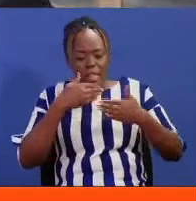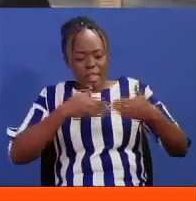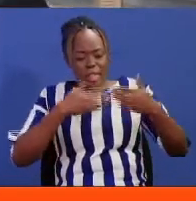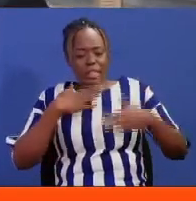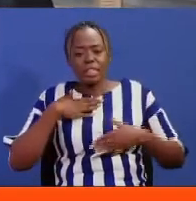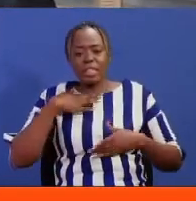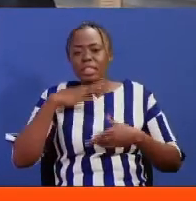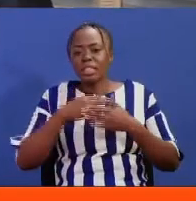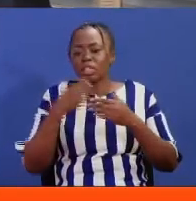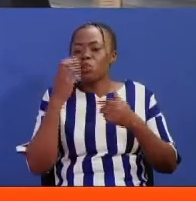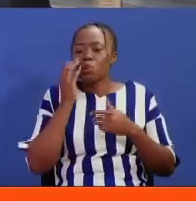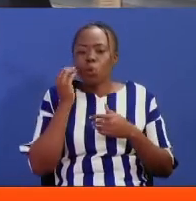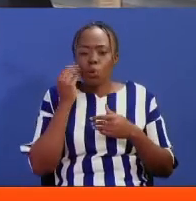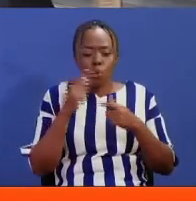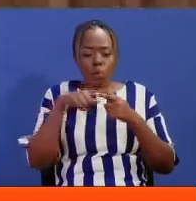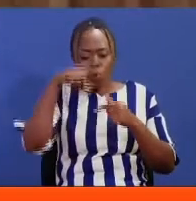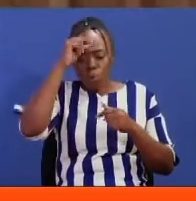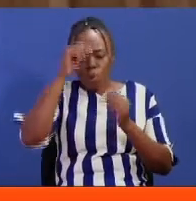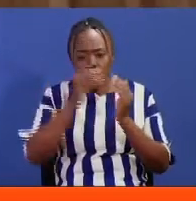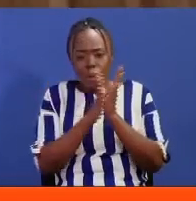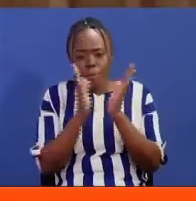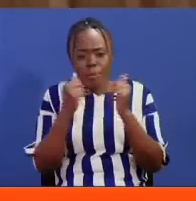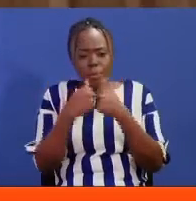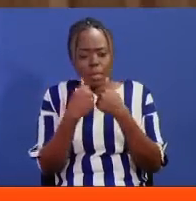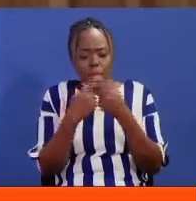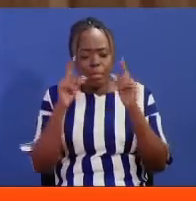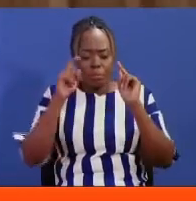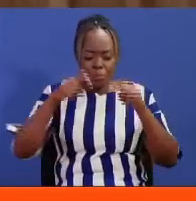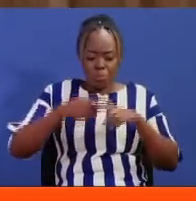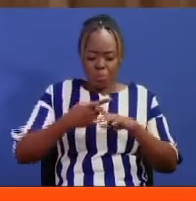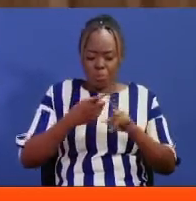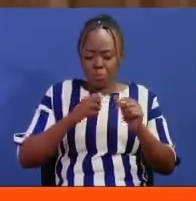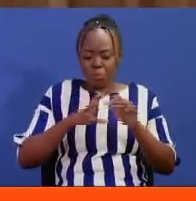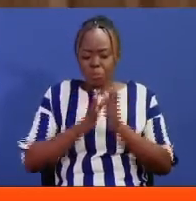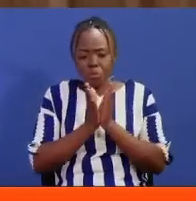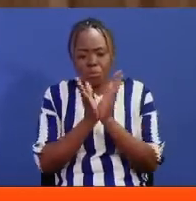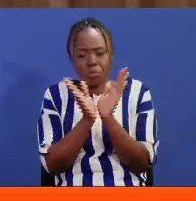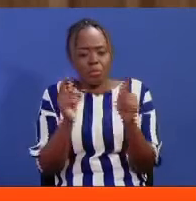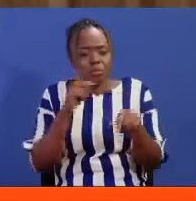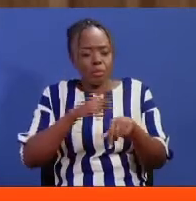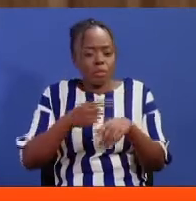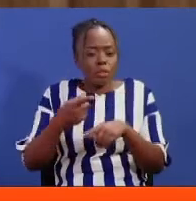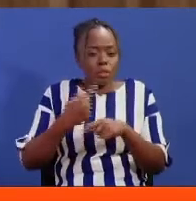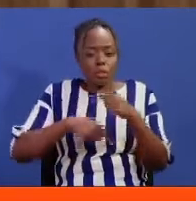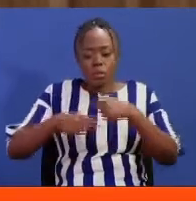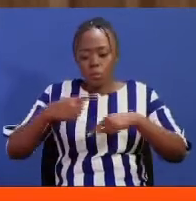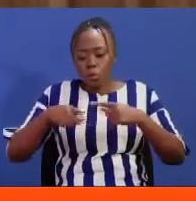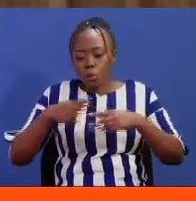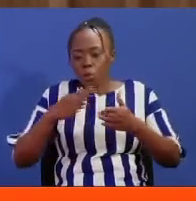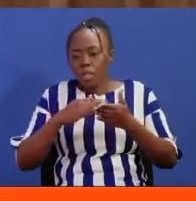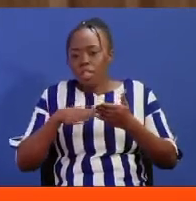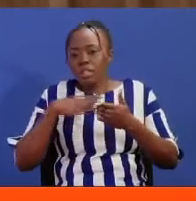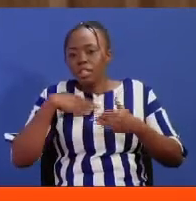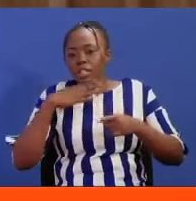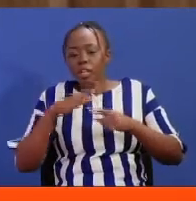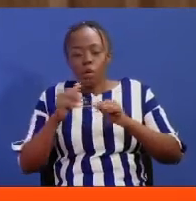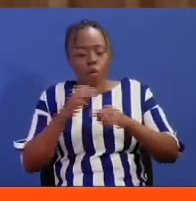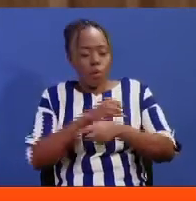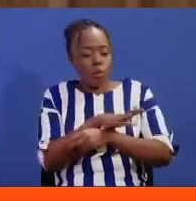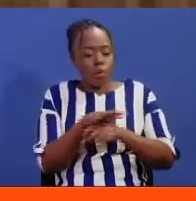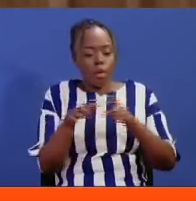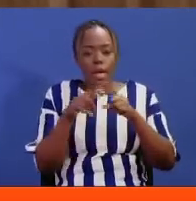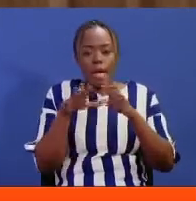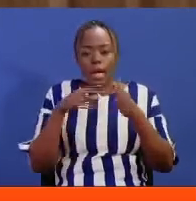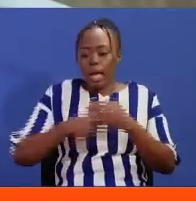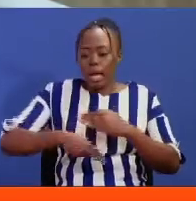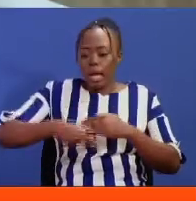feels the government should do more to ensure the vaccination of the public at a time when deadly variants of the virus are